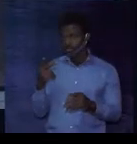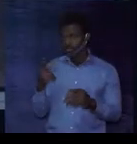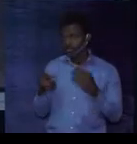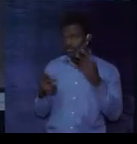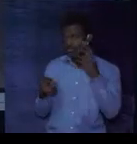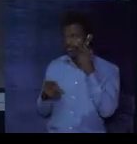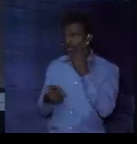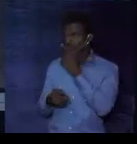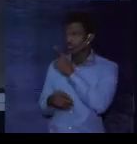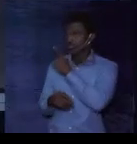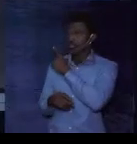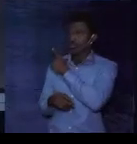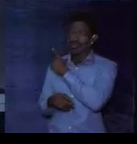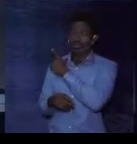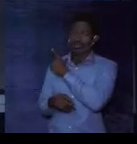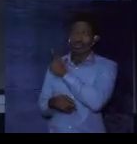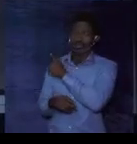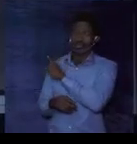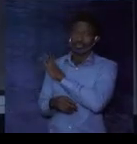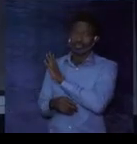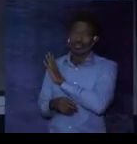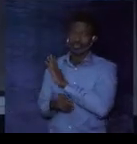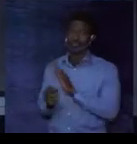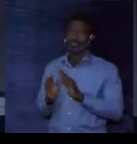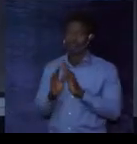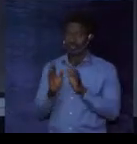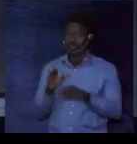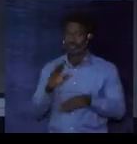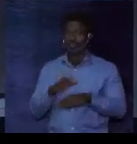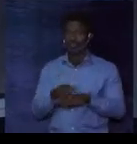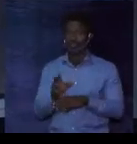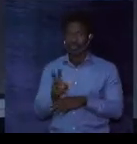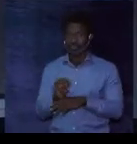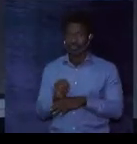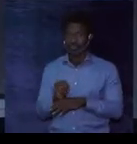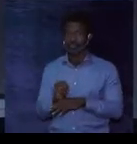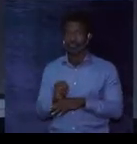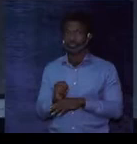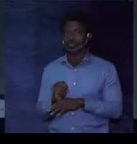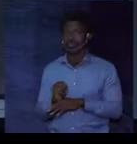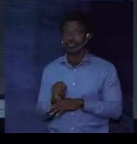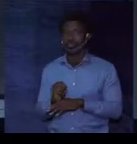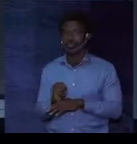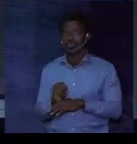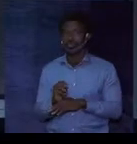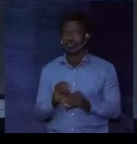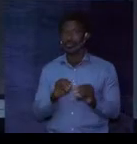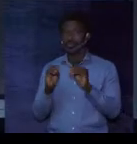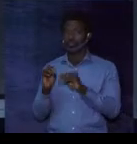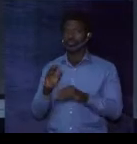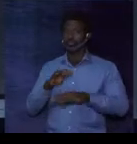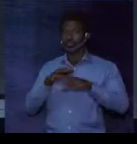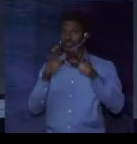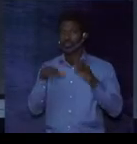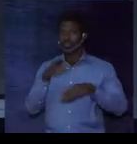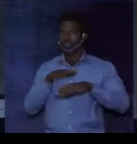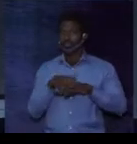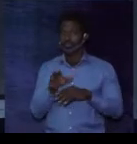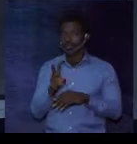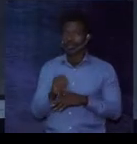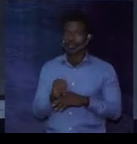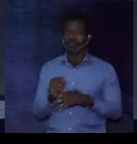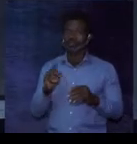You have ones, so these ones will take ones, ones, and ones. And this one will take the place value after ones,